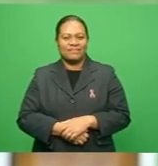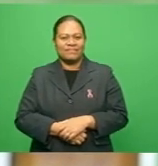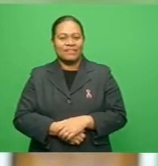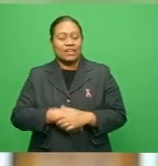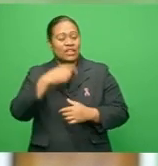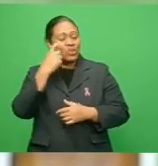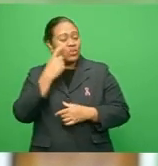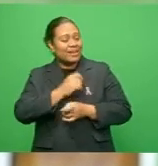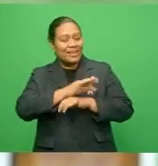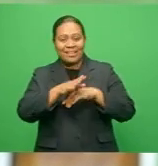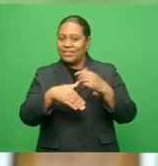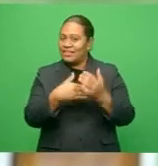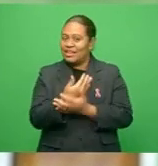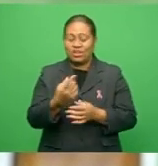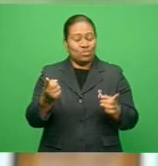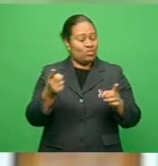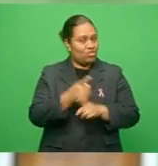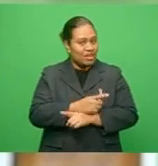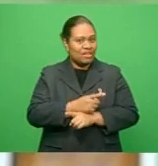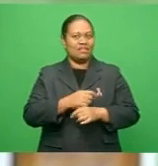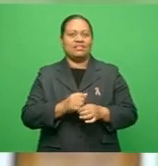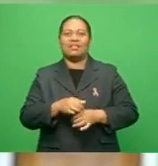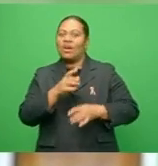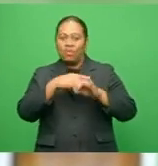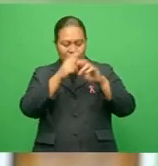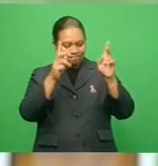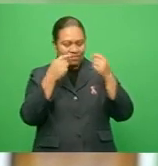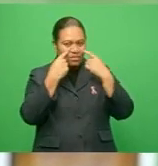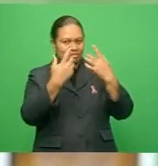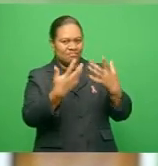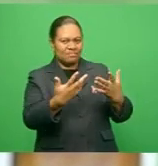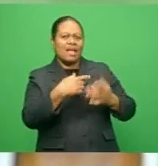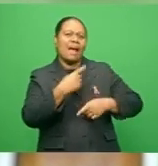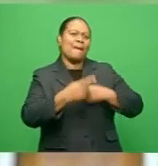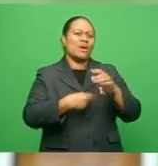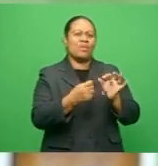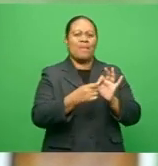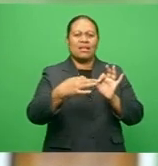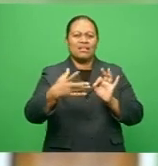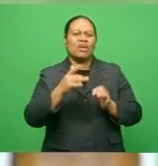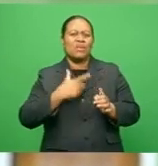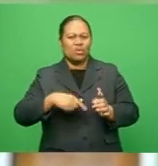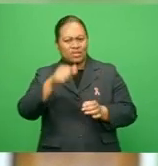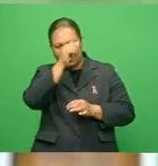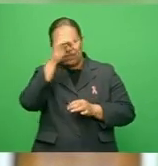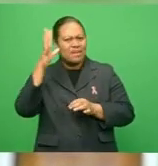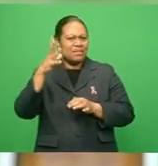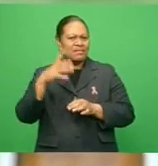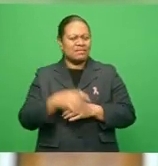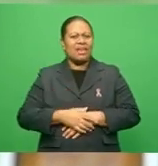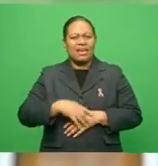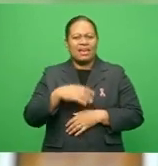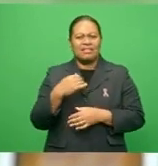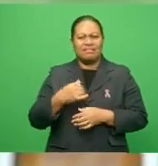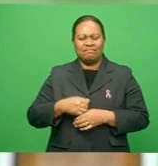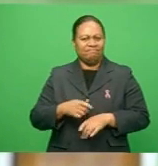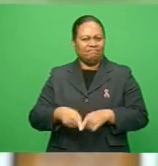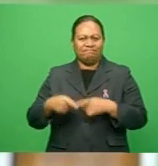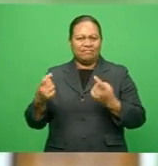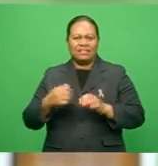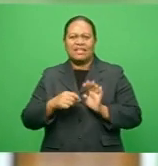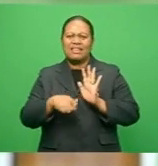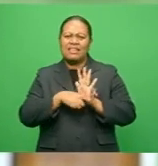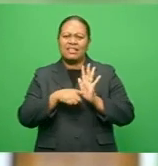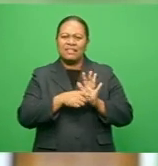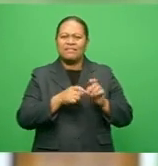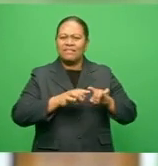try every day to change the perception and image about Bangasau because of what this place is known for. However, we are thankful that Suli portrayed